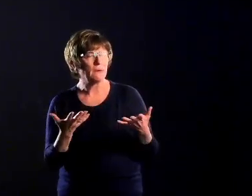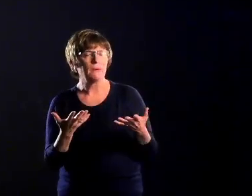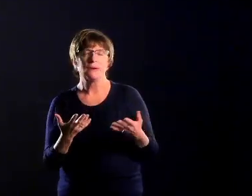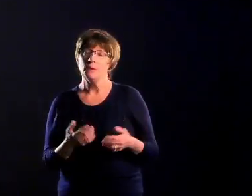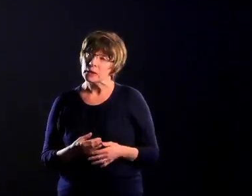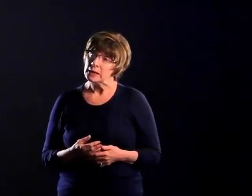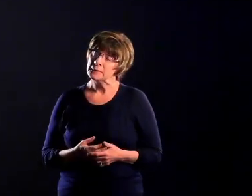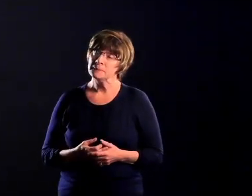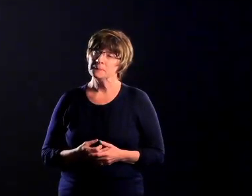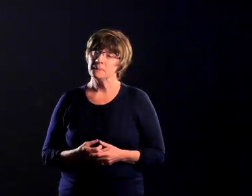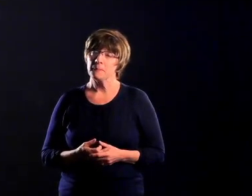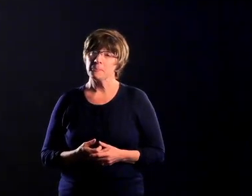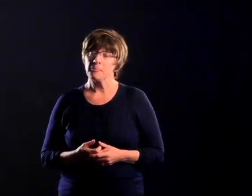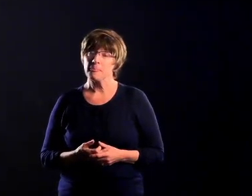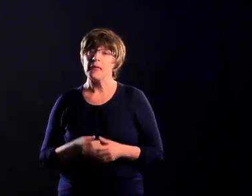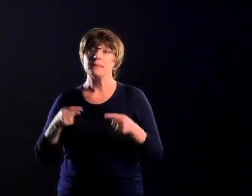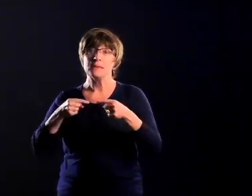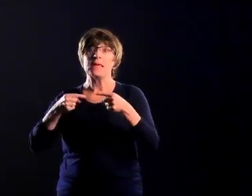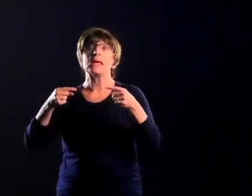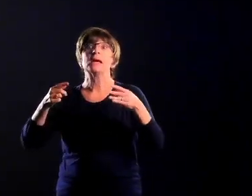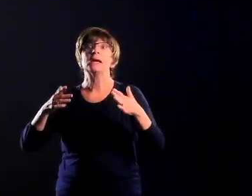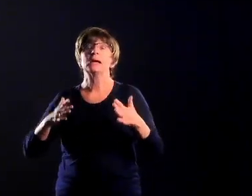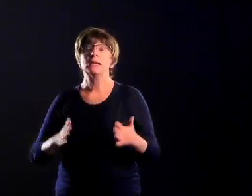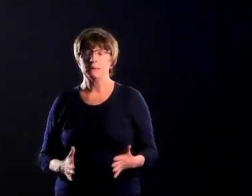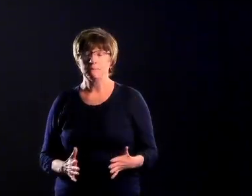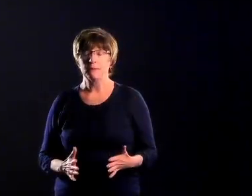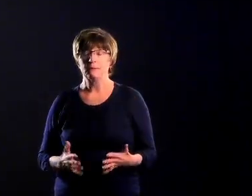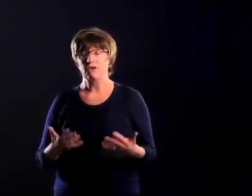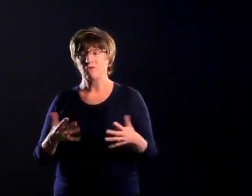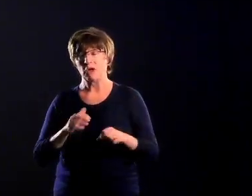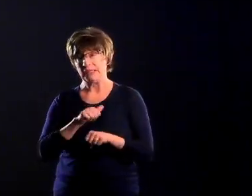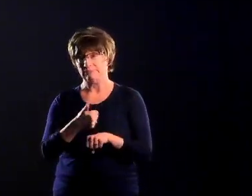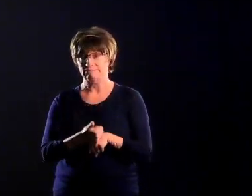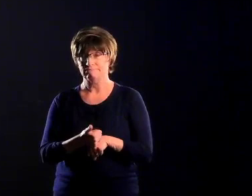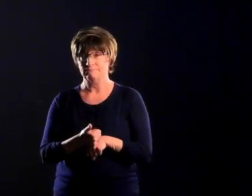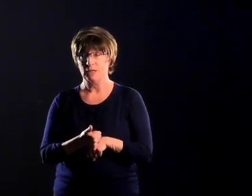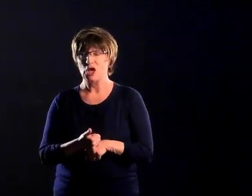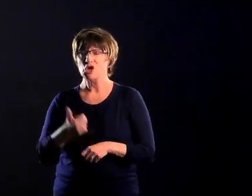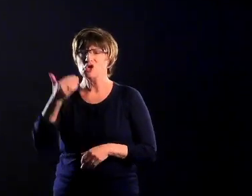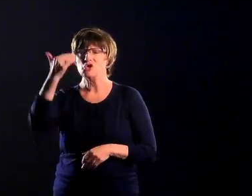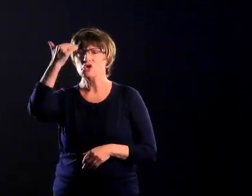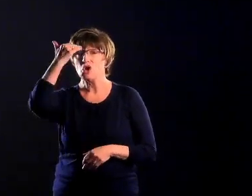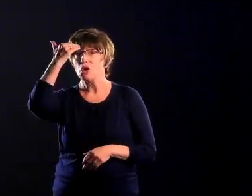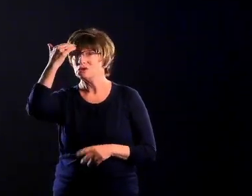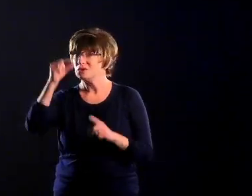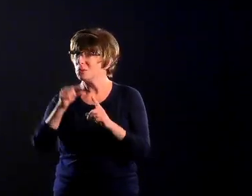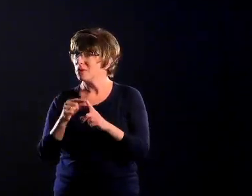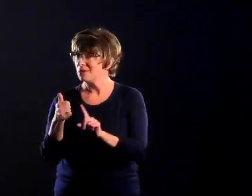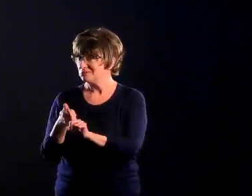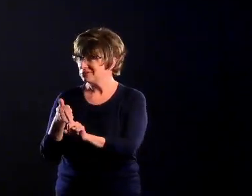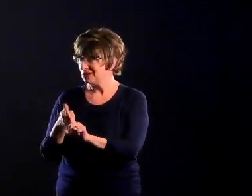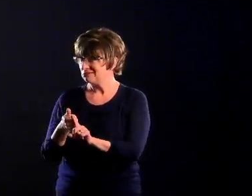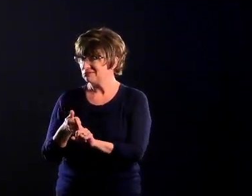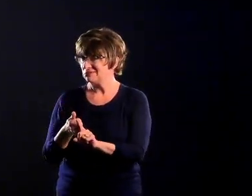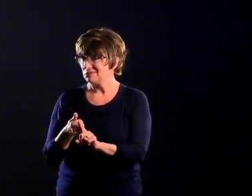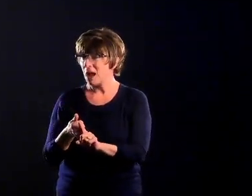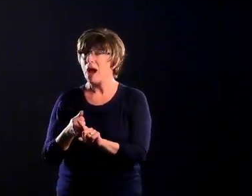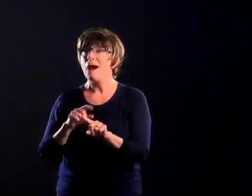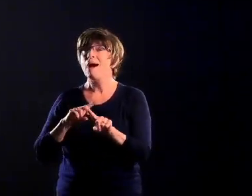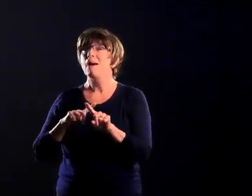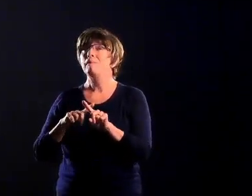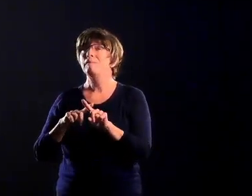way. That the enemy, as we've already established, knows the word of God, but he's